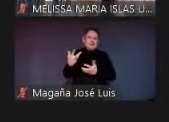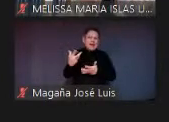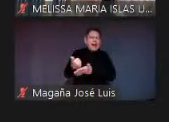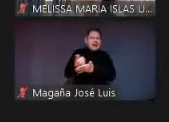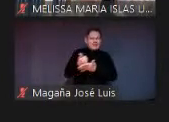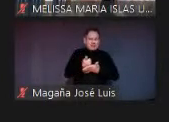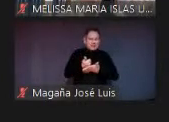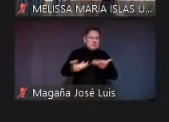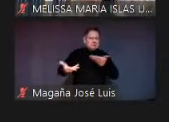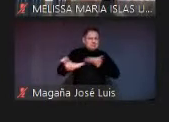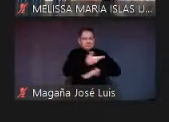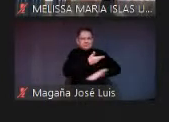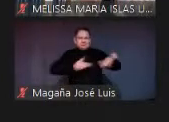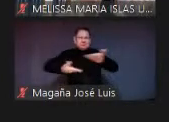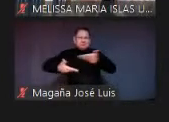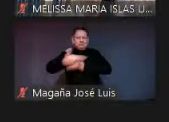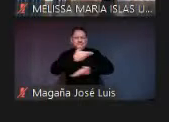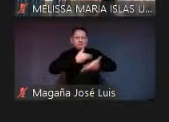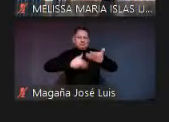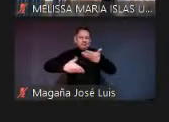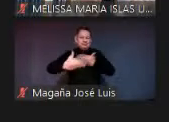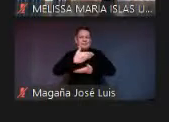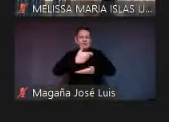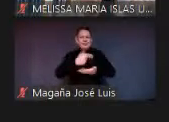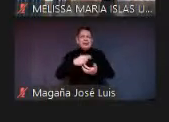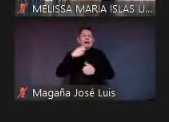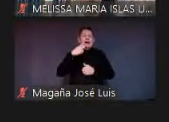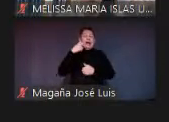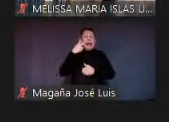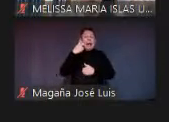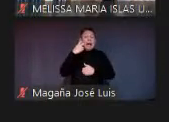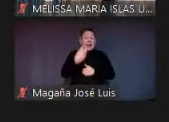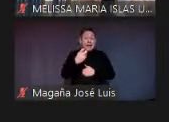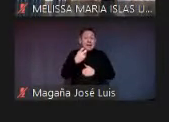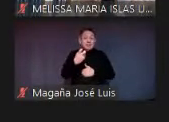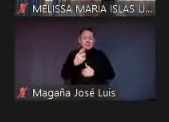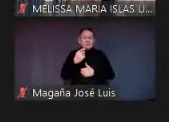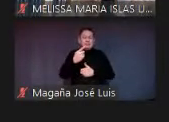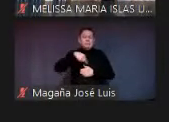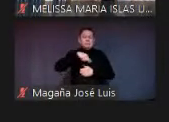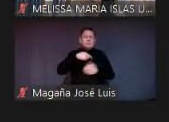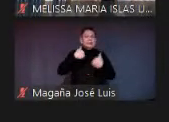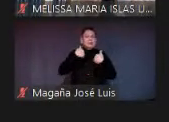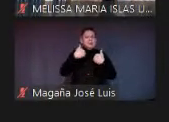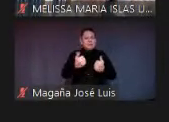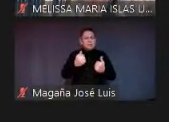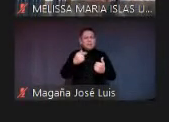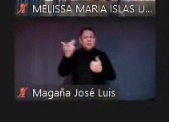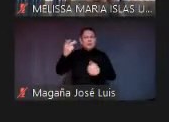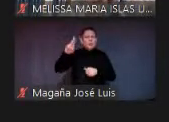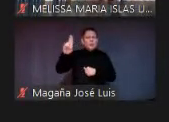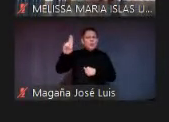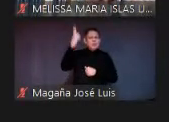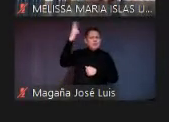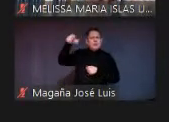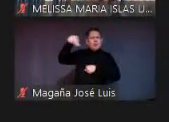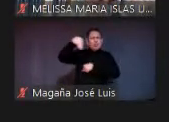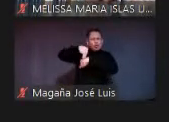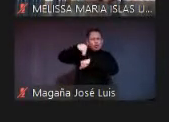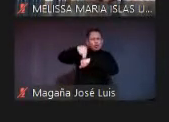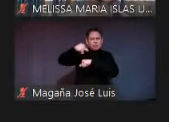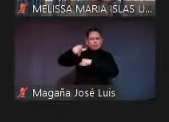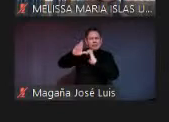than the sum of its parts. And these collaboration networks have led us to understanding that we need